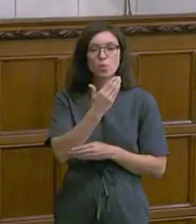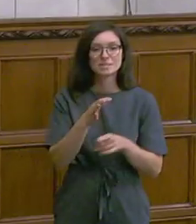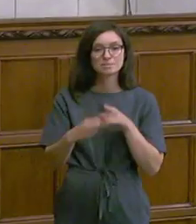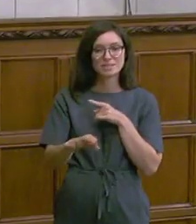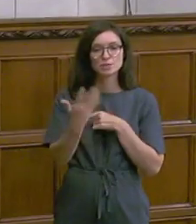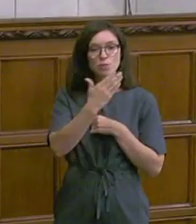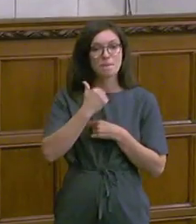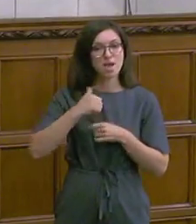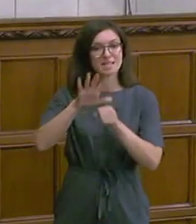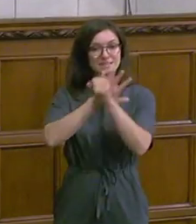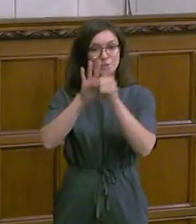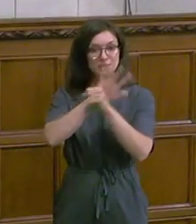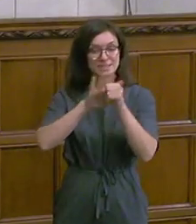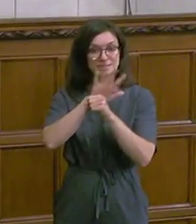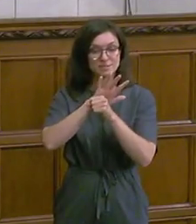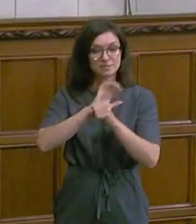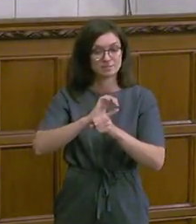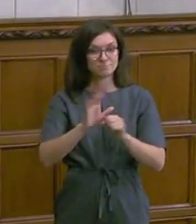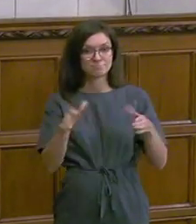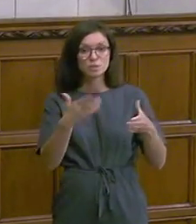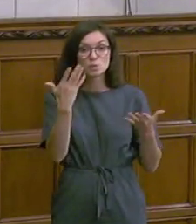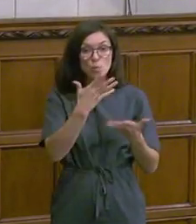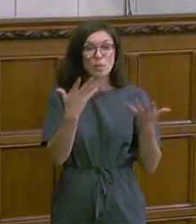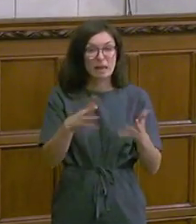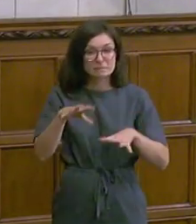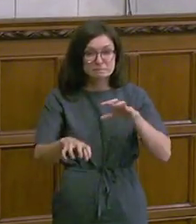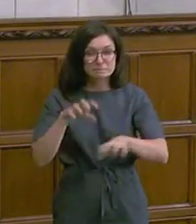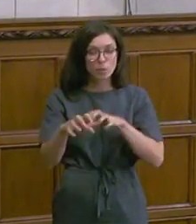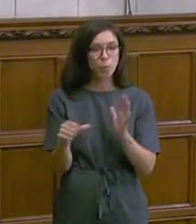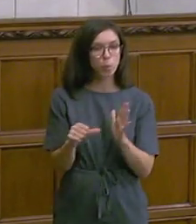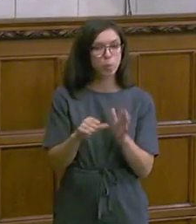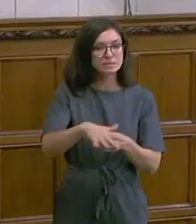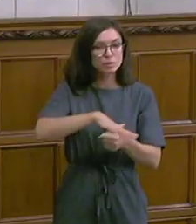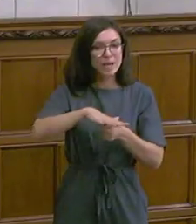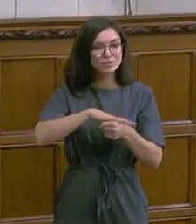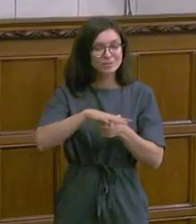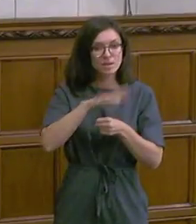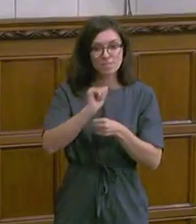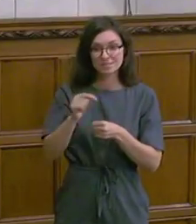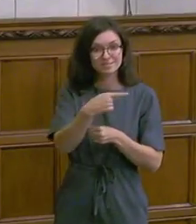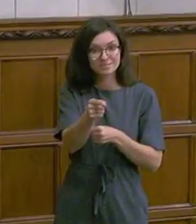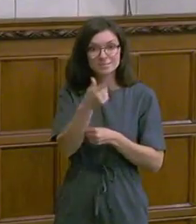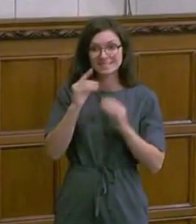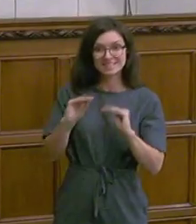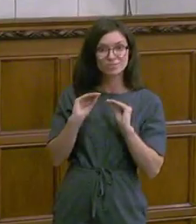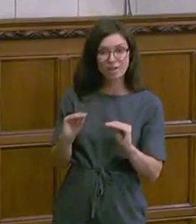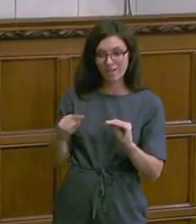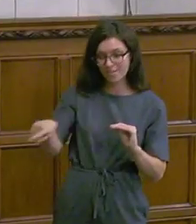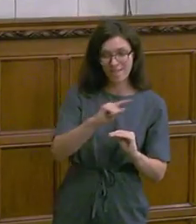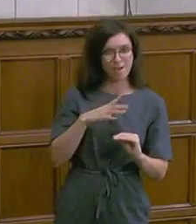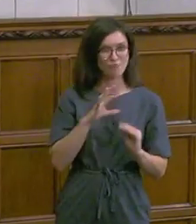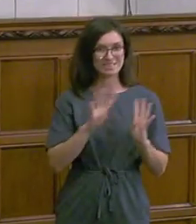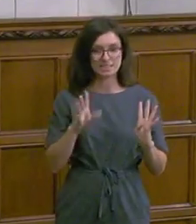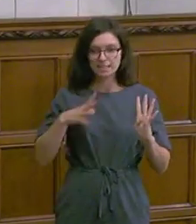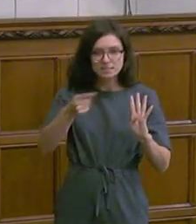constituency. The school is now in the unenviable position of having to pay for their existing teachers to learn BSL